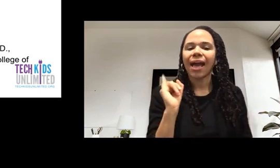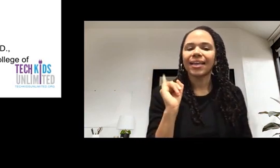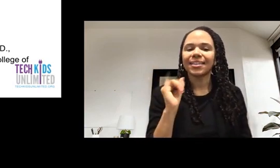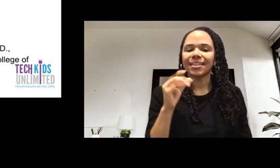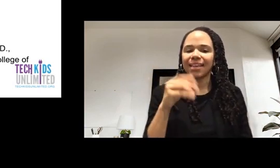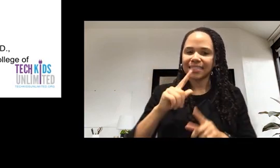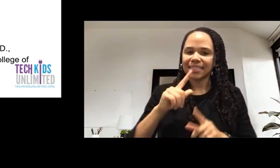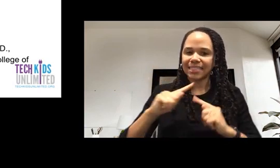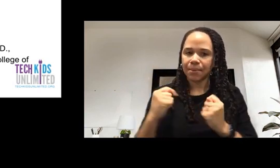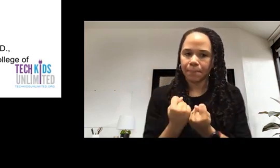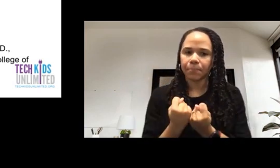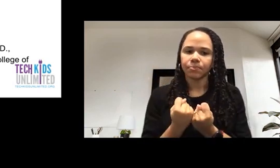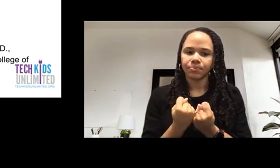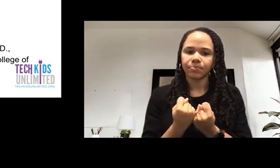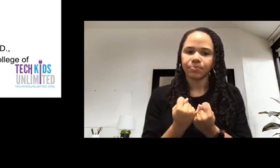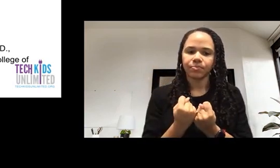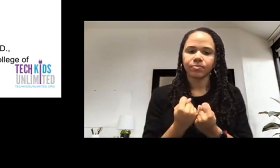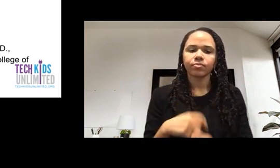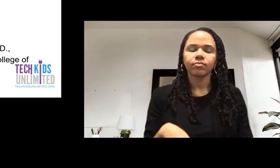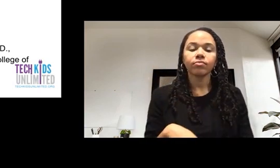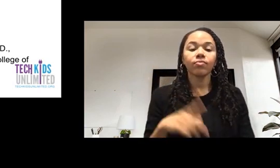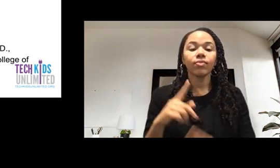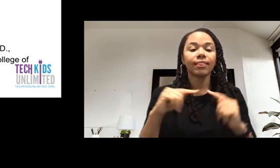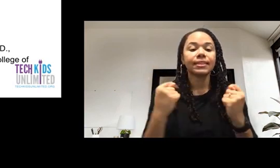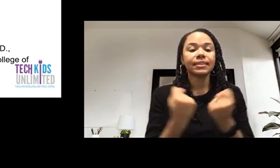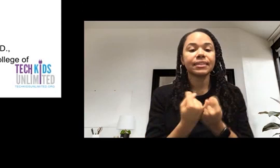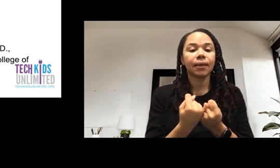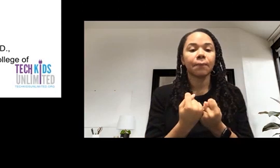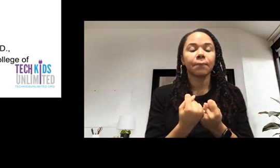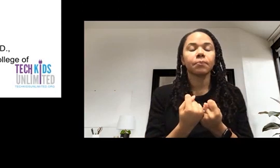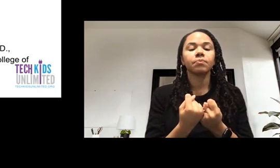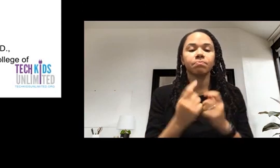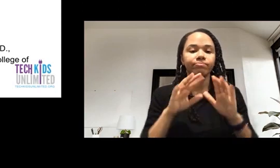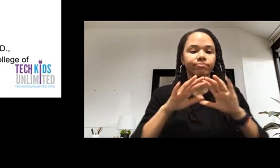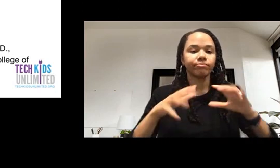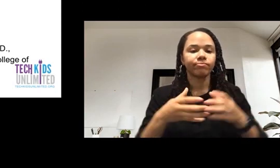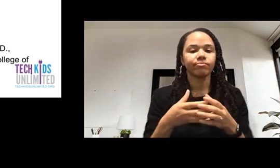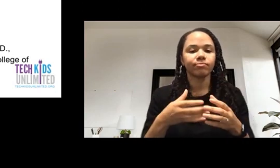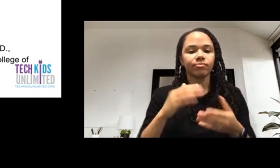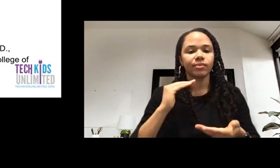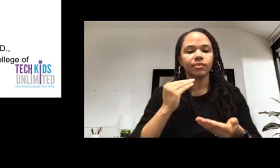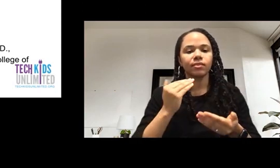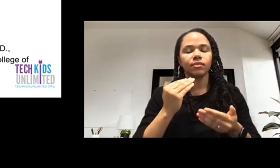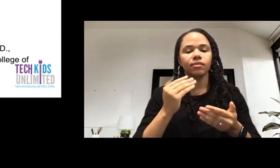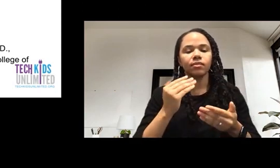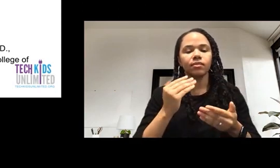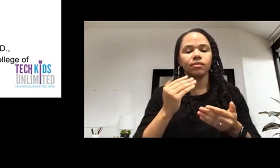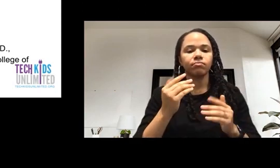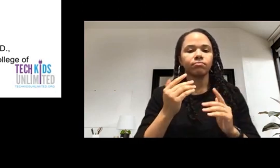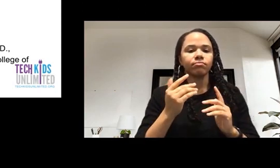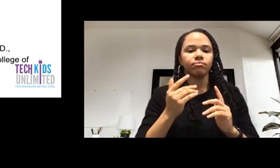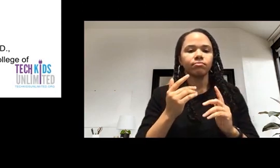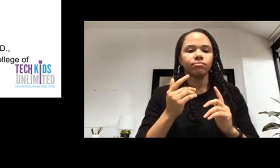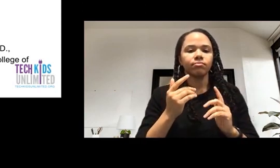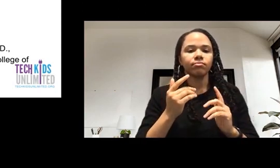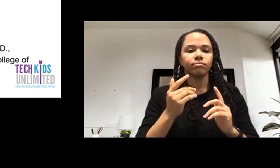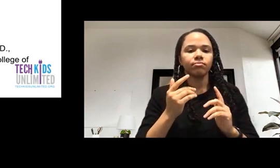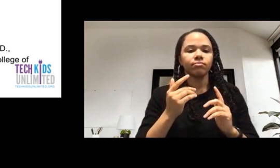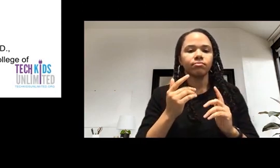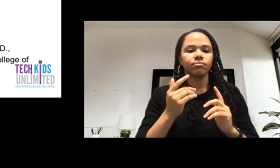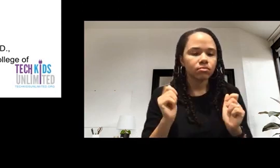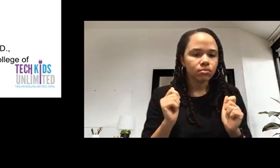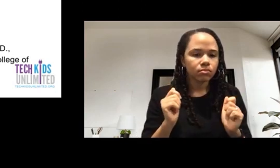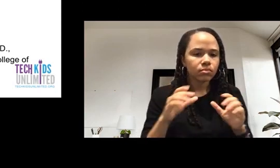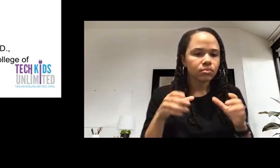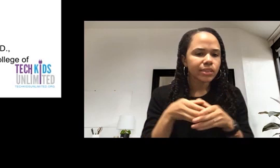and the team is made up of our very small staff at Tech Kids Unlimited, CUNY College of Staten Island, and